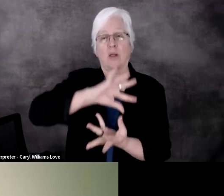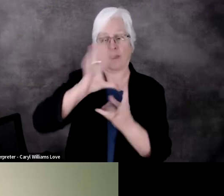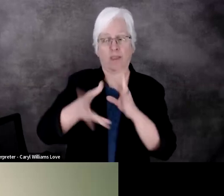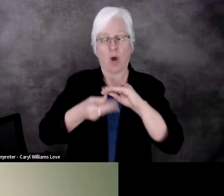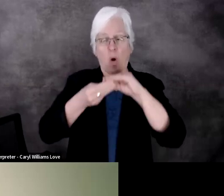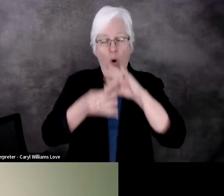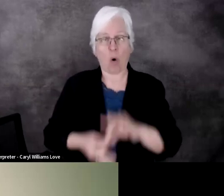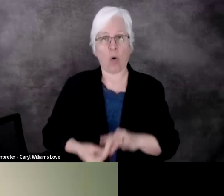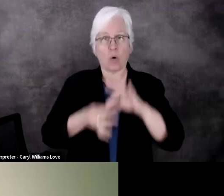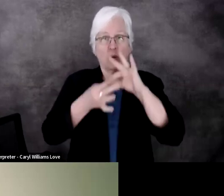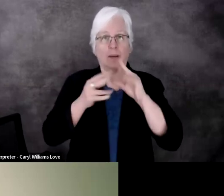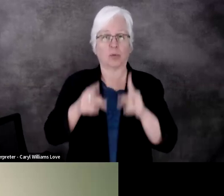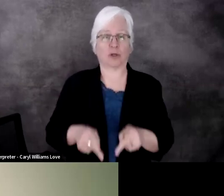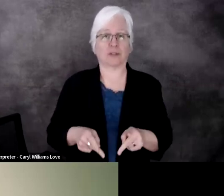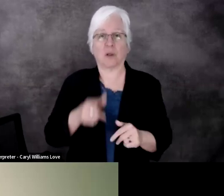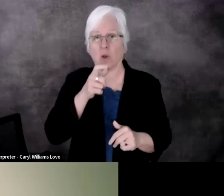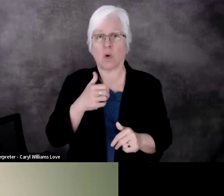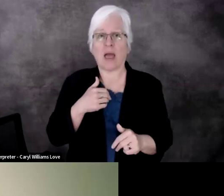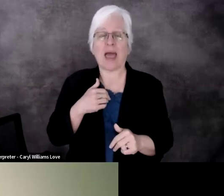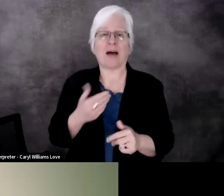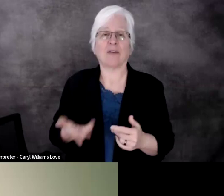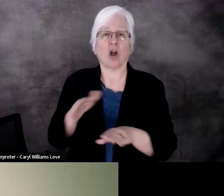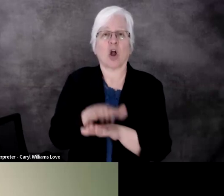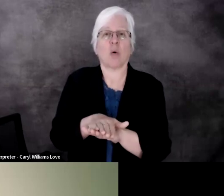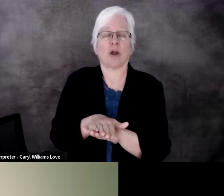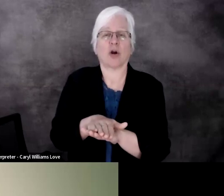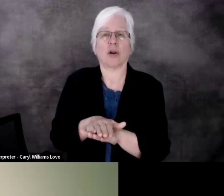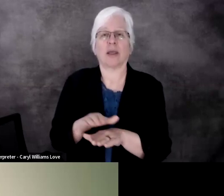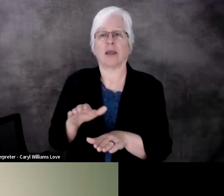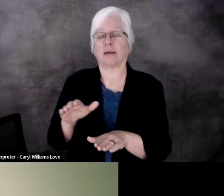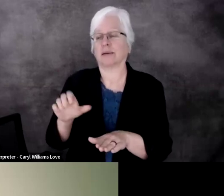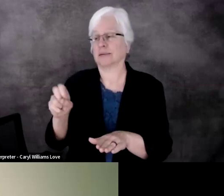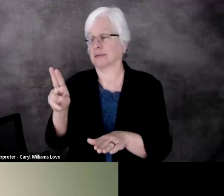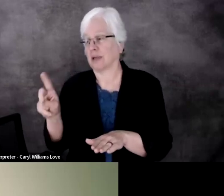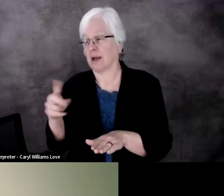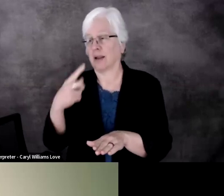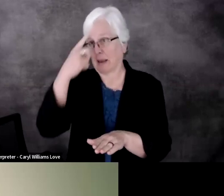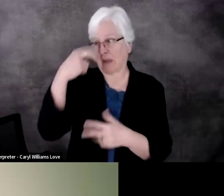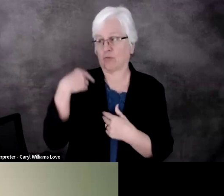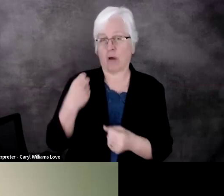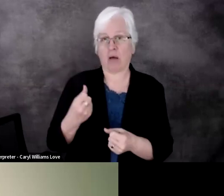people with co-occurring SUD and behavioral health or mental health conditions to be treated. Alicia.